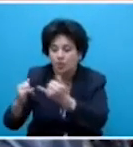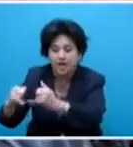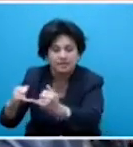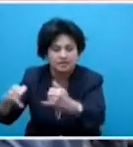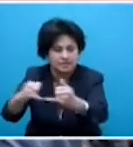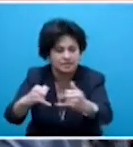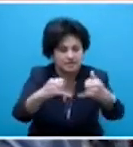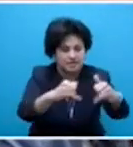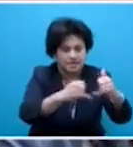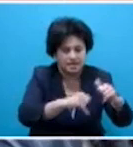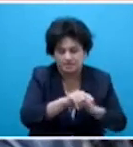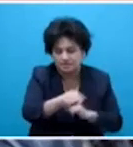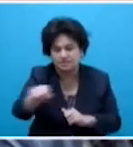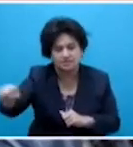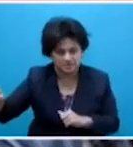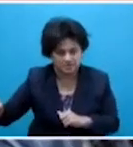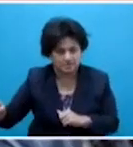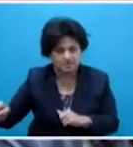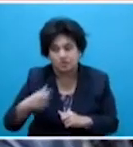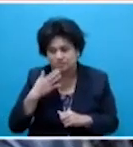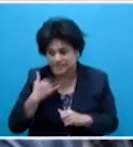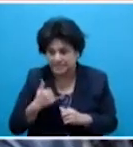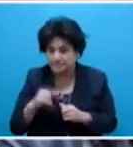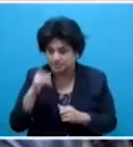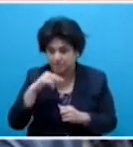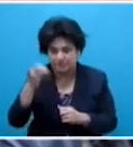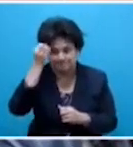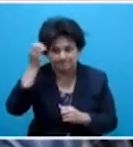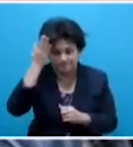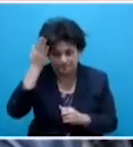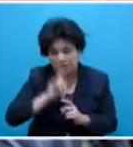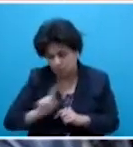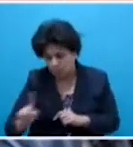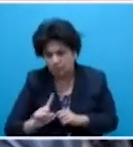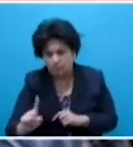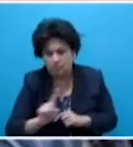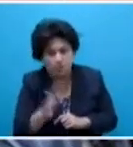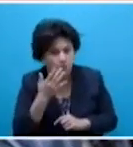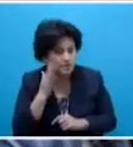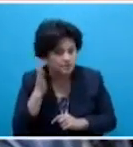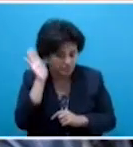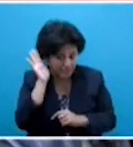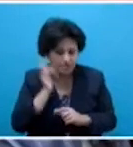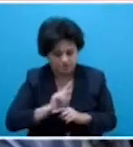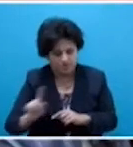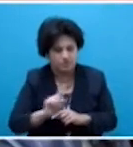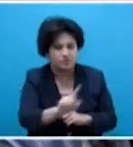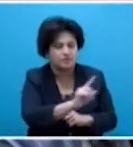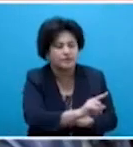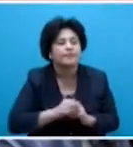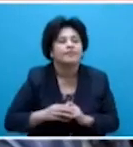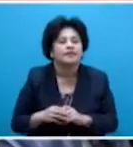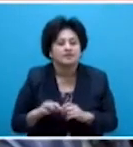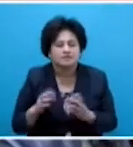are encouraged to attend these outreaches coming their way. Our staff are trained, abled, and more than capable to deliver